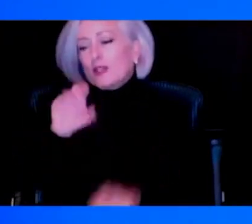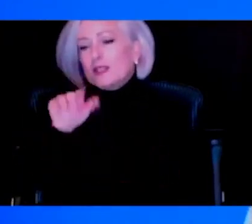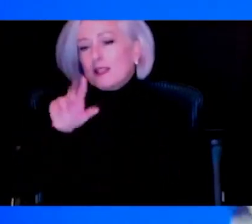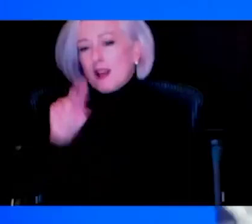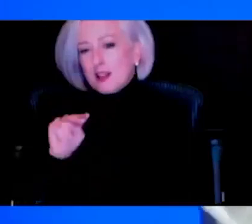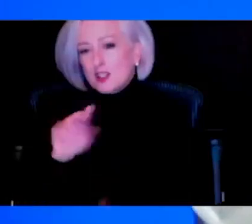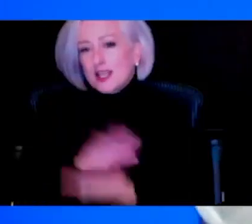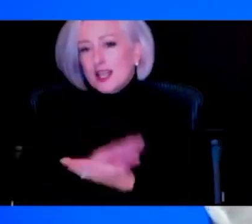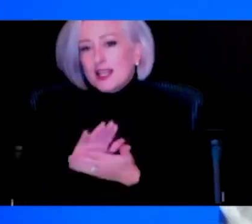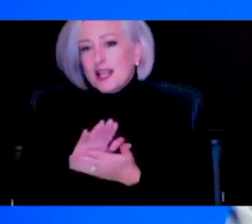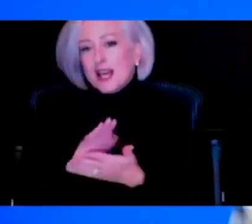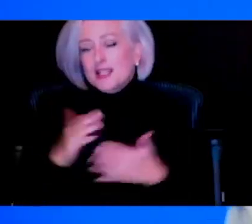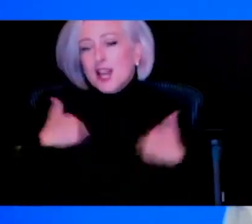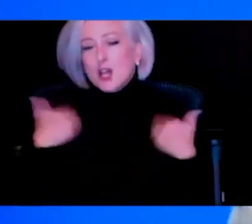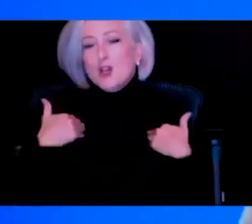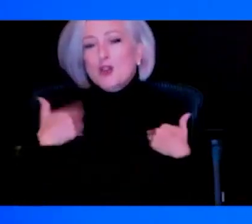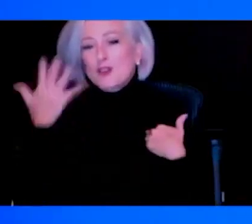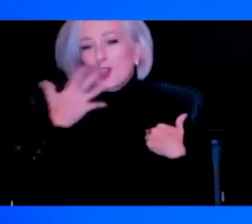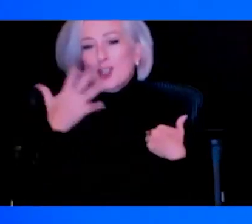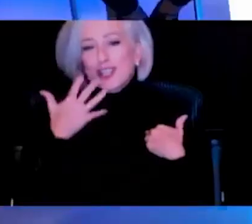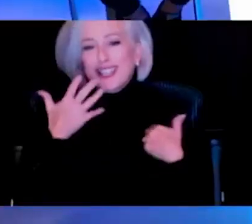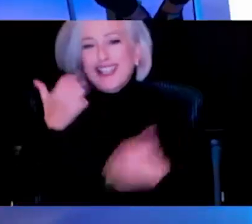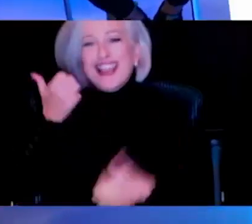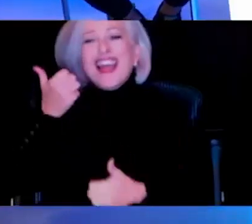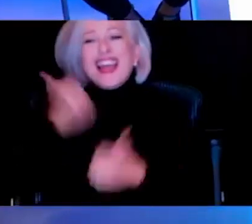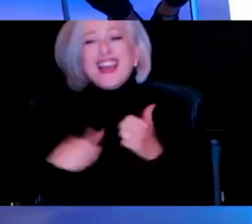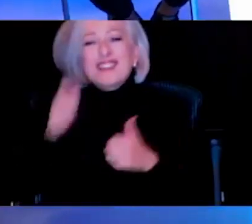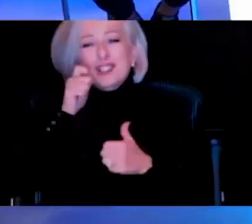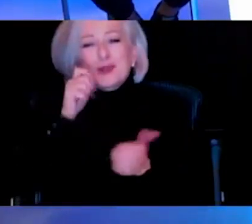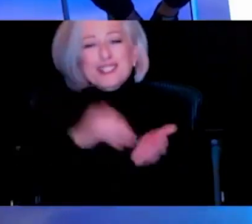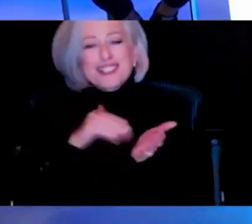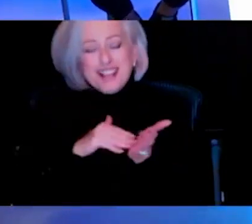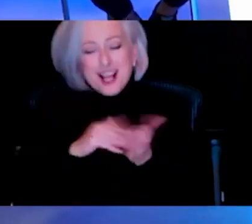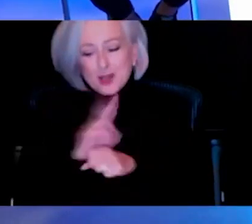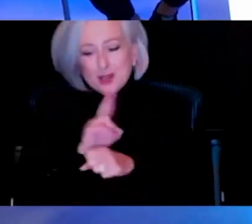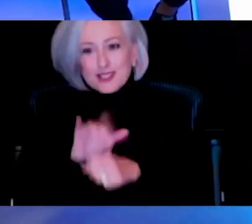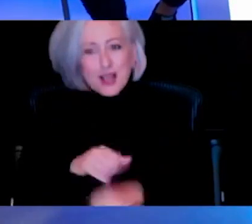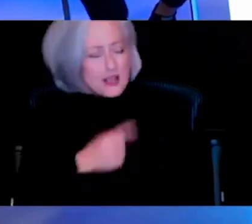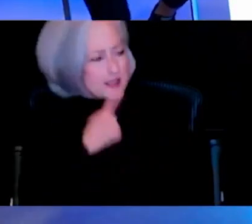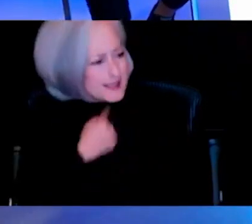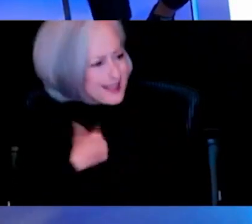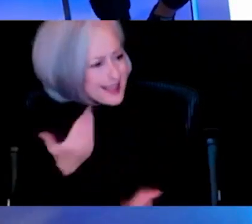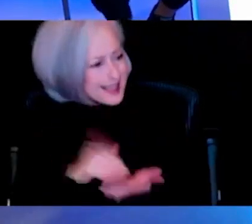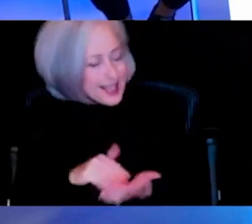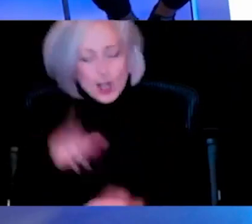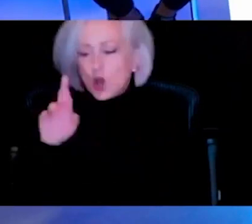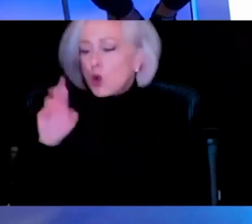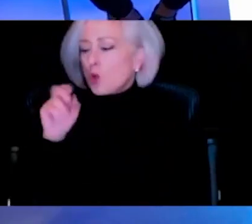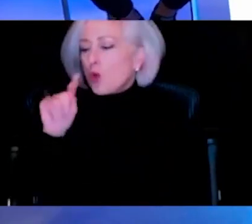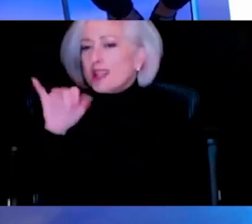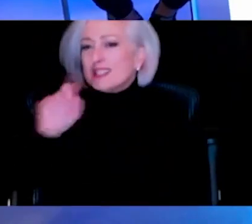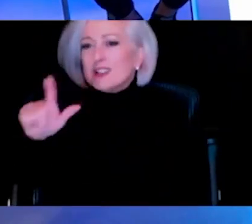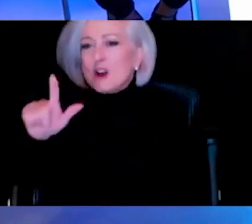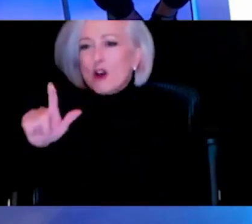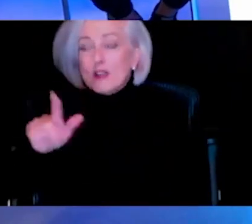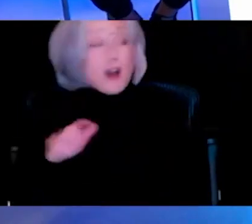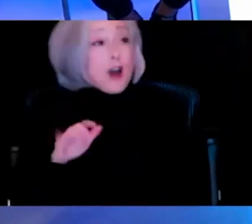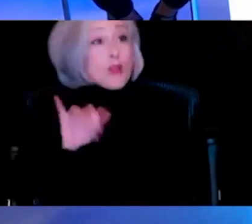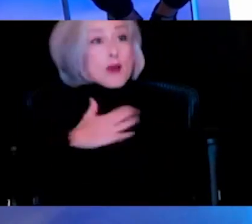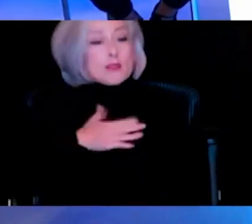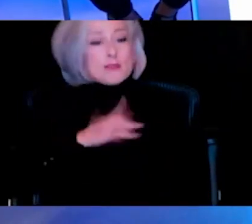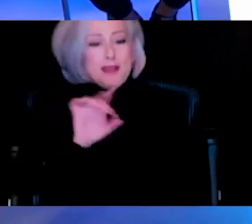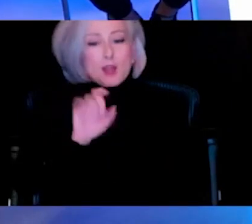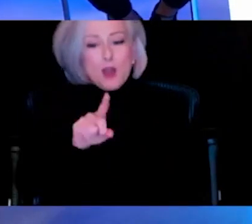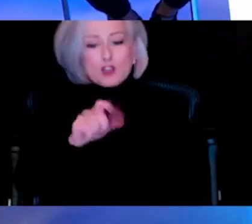every dermatologist uses it. So, repeat that again. What was the retinol? Retinol. Okay, that was my question, because every product out